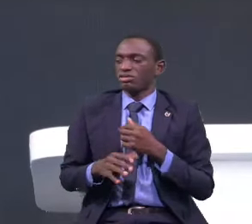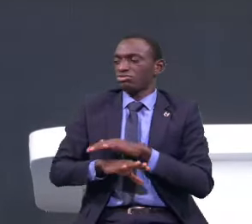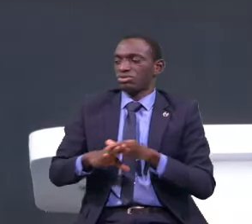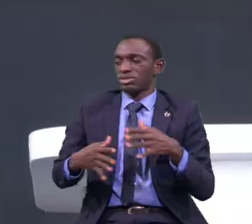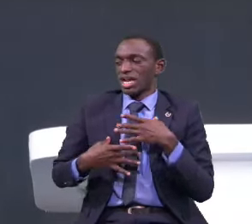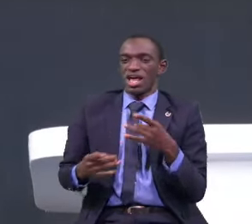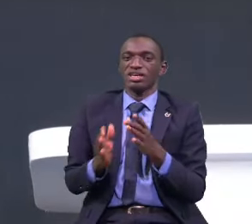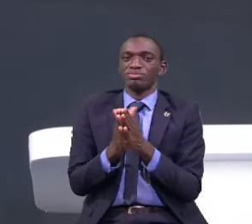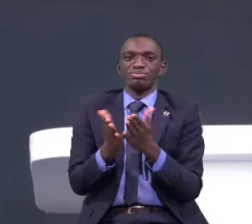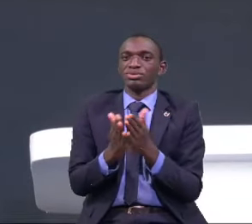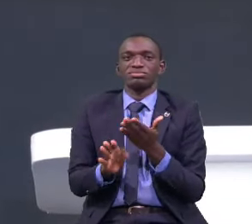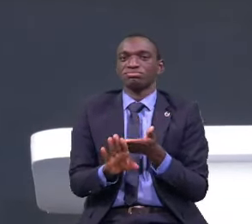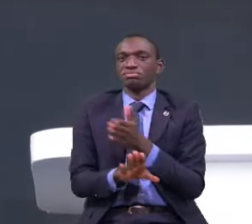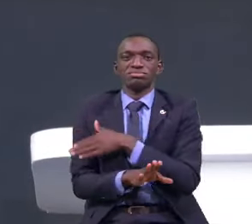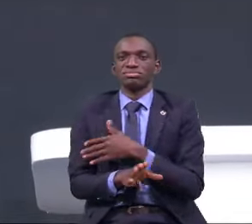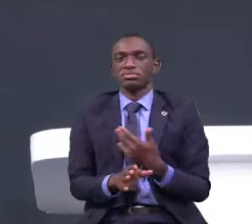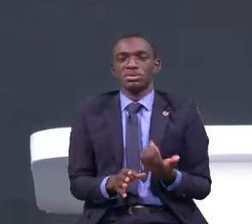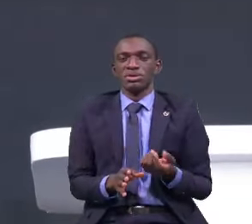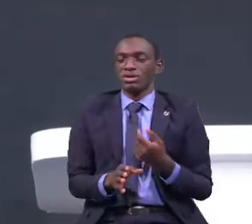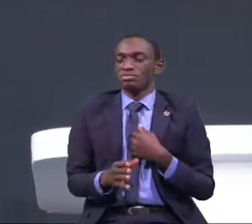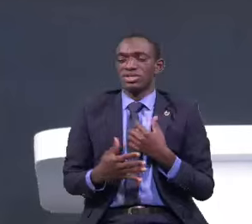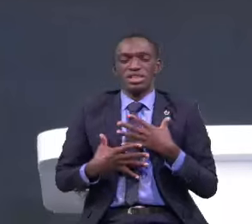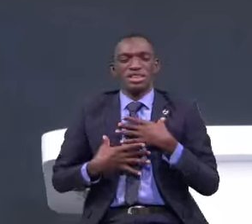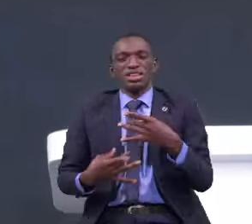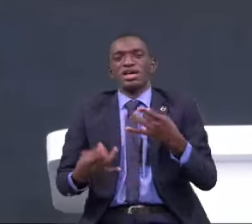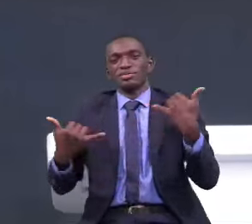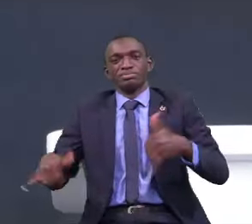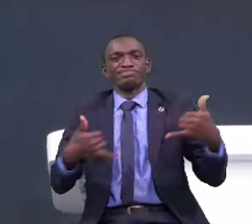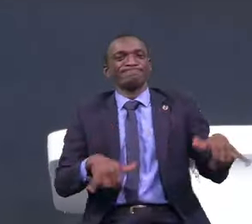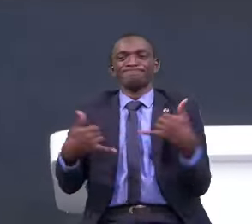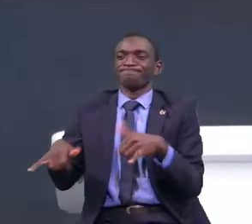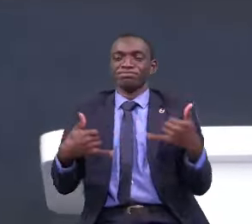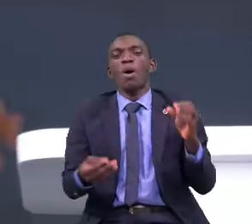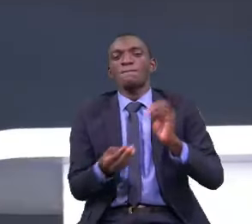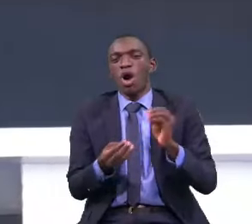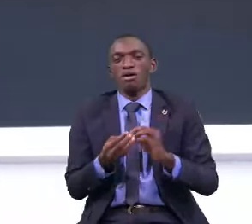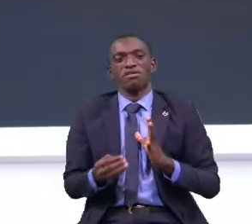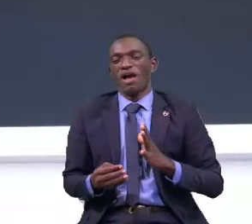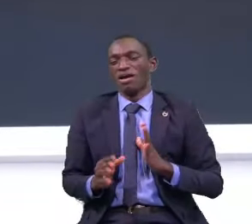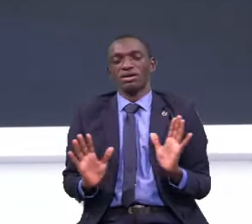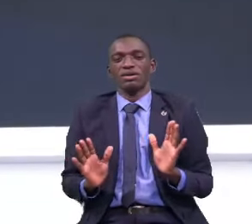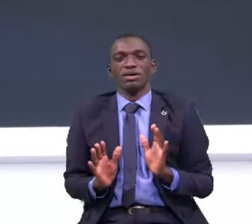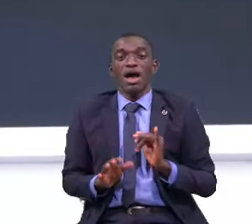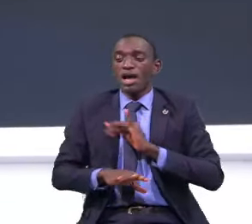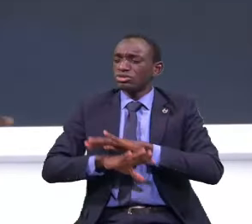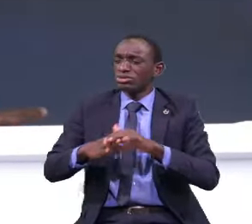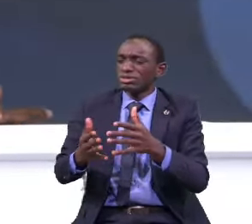books. I like play more. I don't like